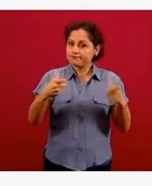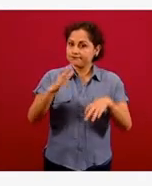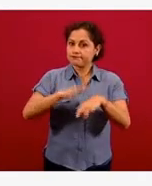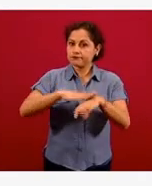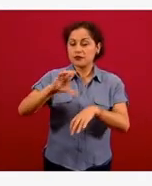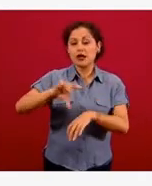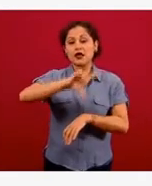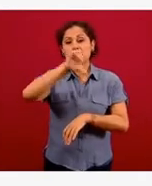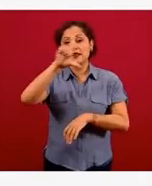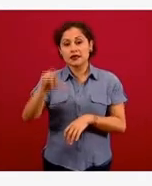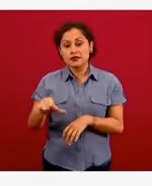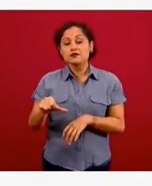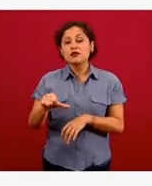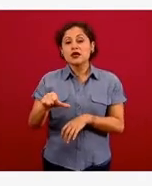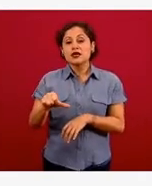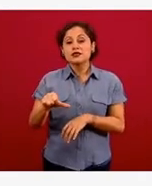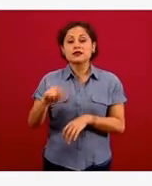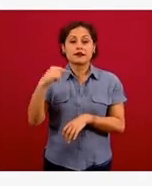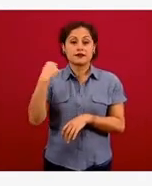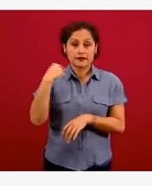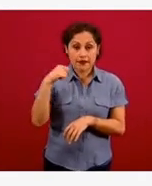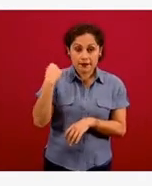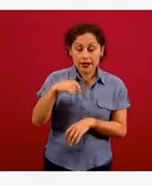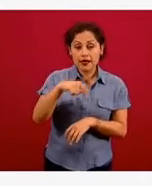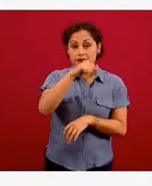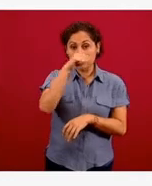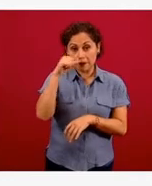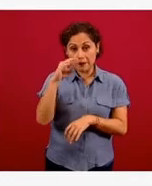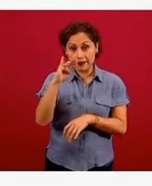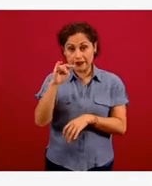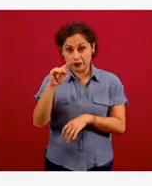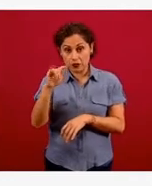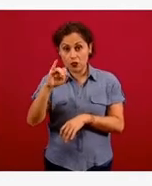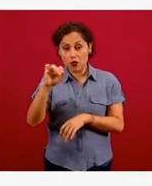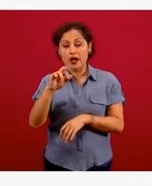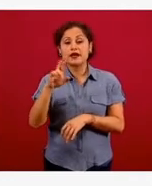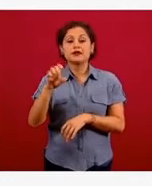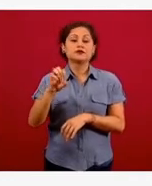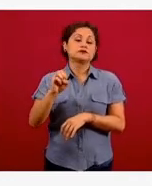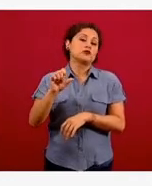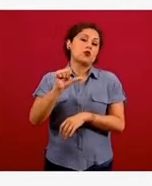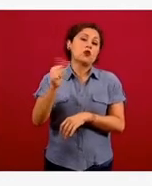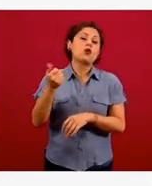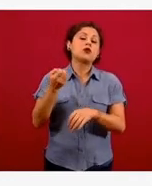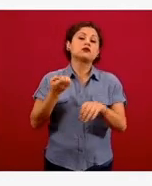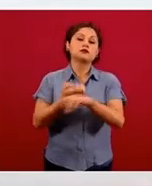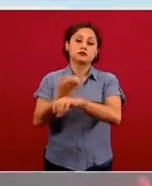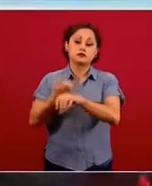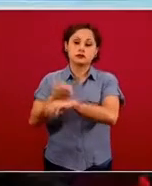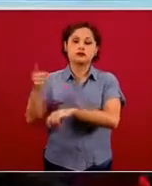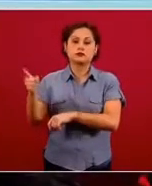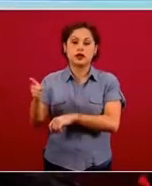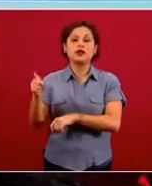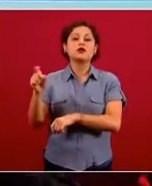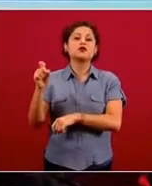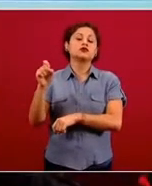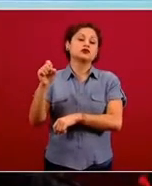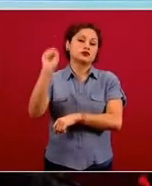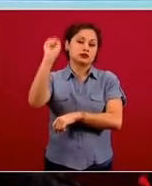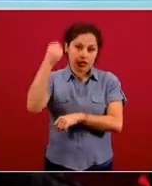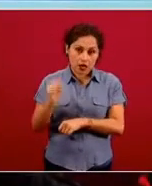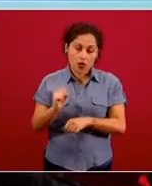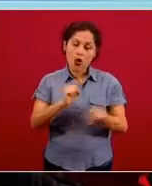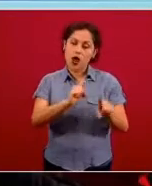Mexico City and the State of Mexico area, which is known as the Mexico Valley area. And also we have important activity in